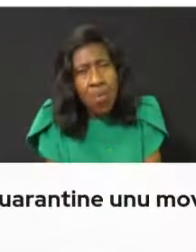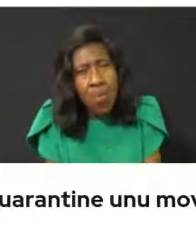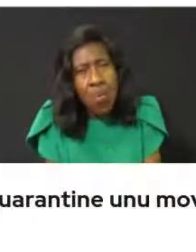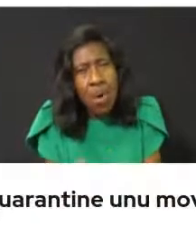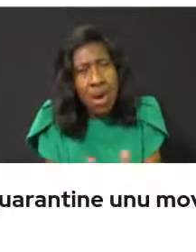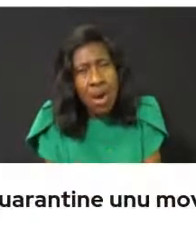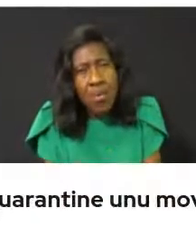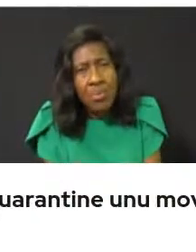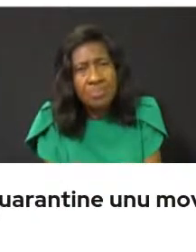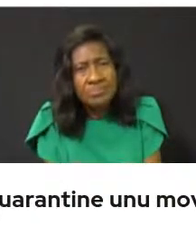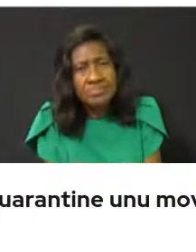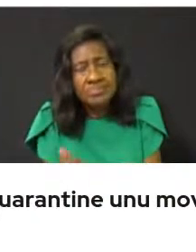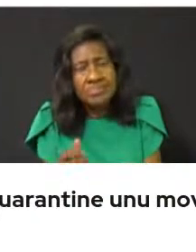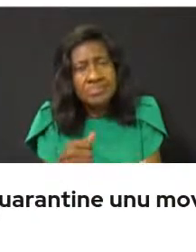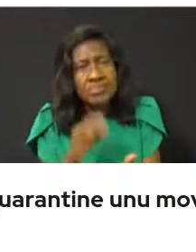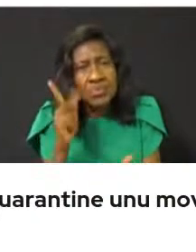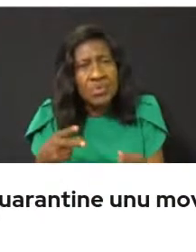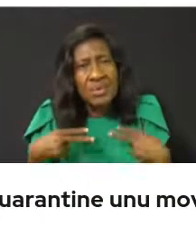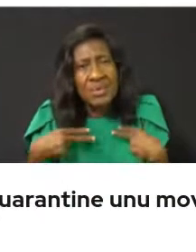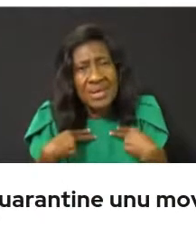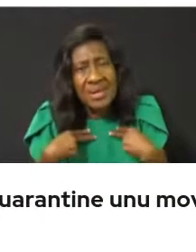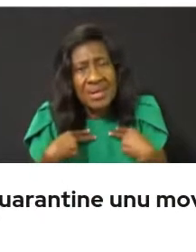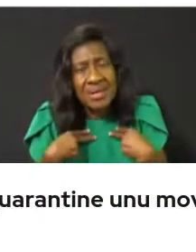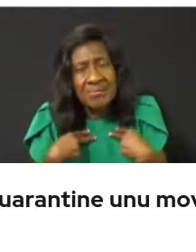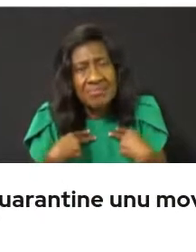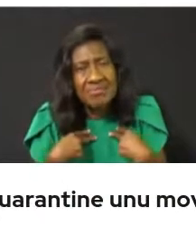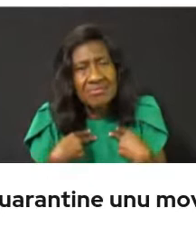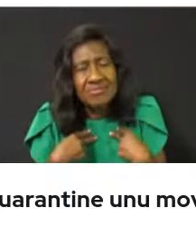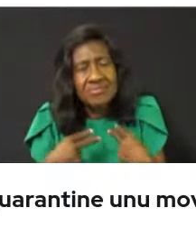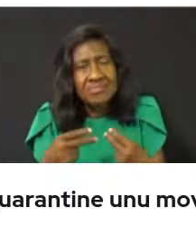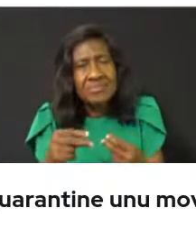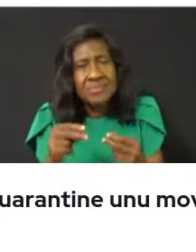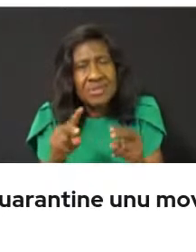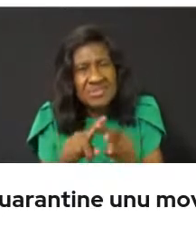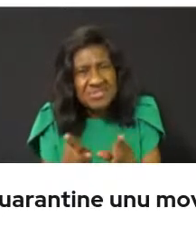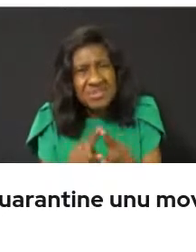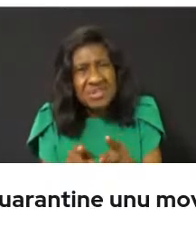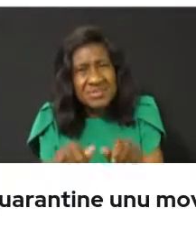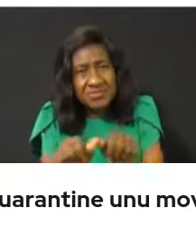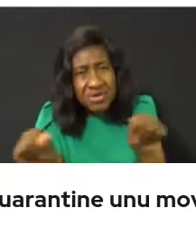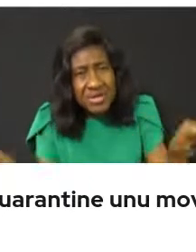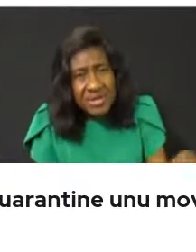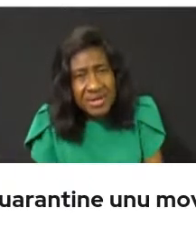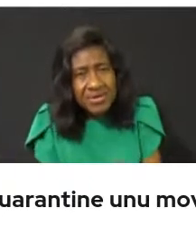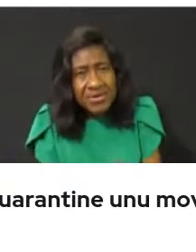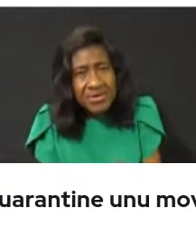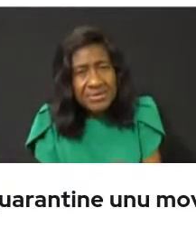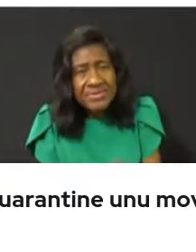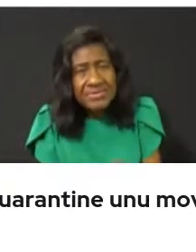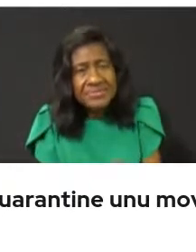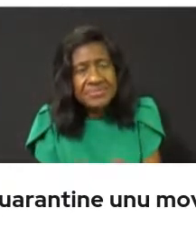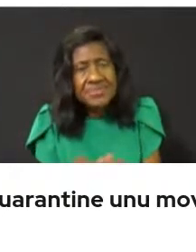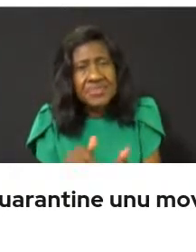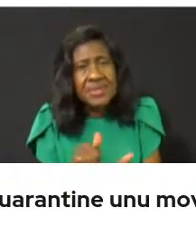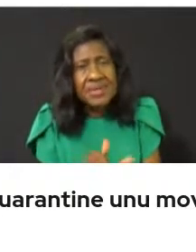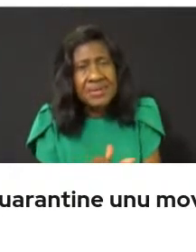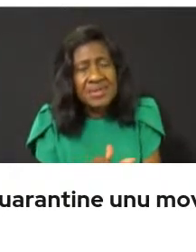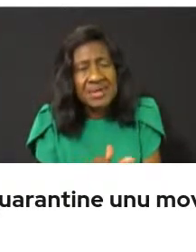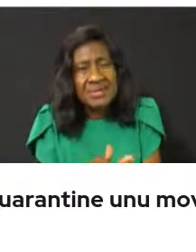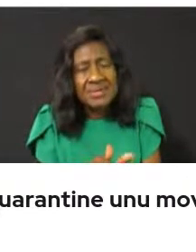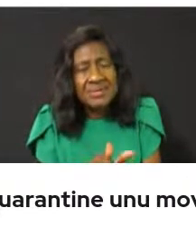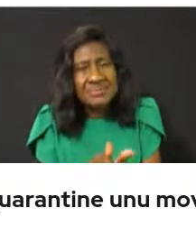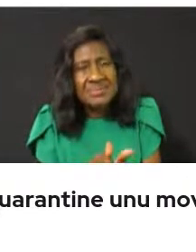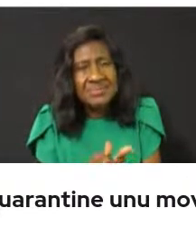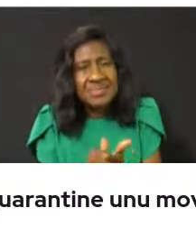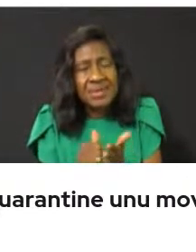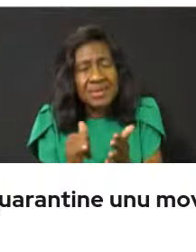So the plan will contain key categories. These are broad areas of focus whose state of readiness is considered